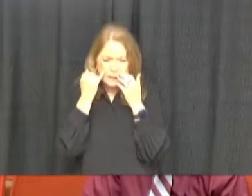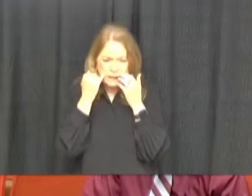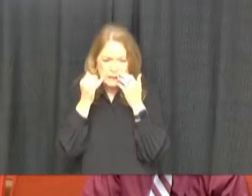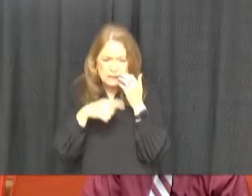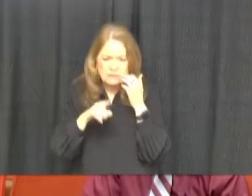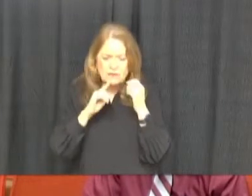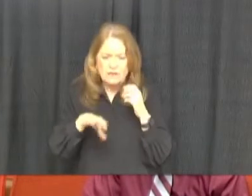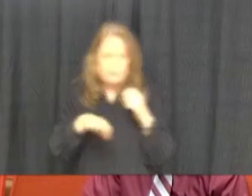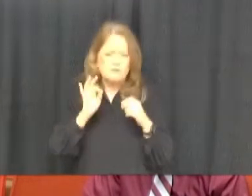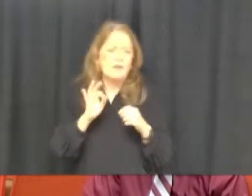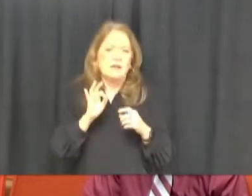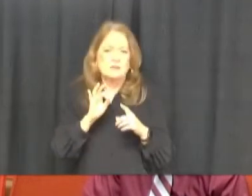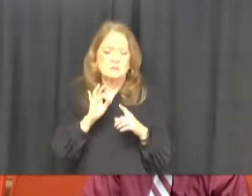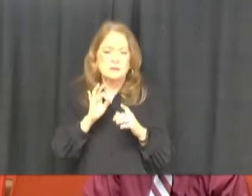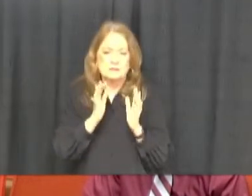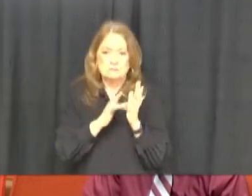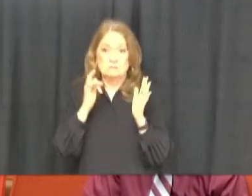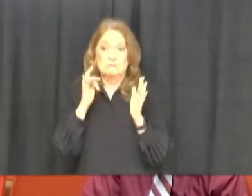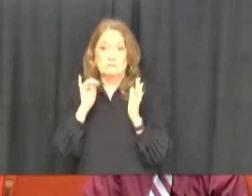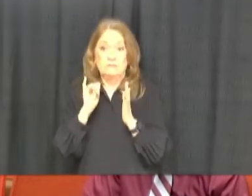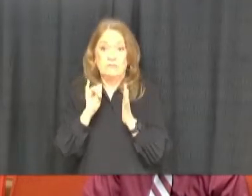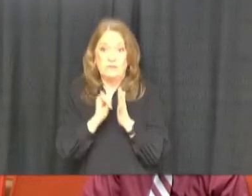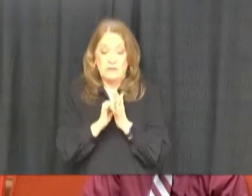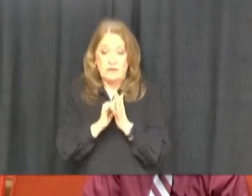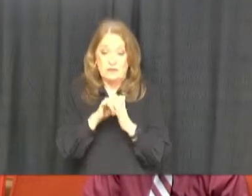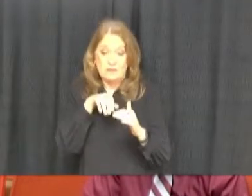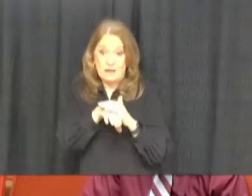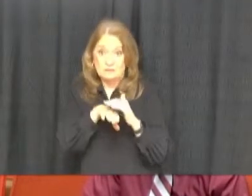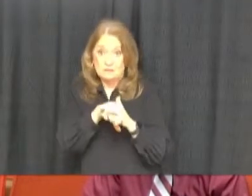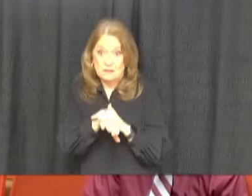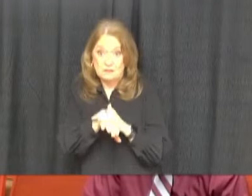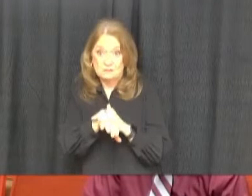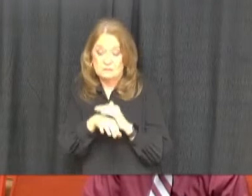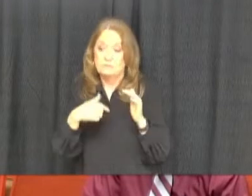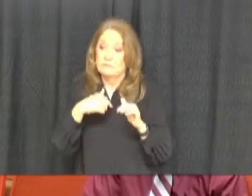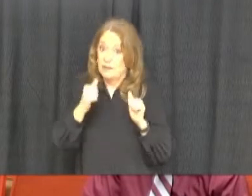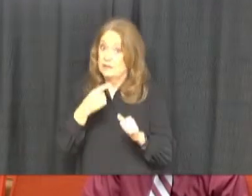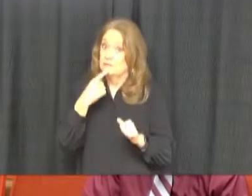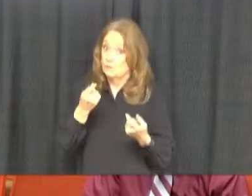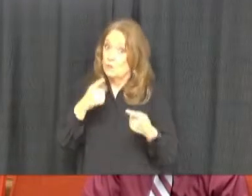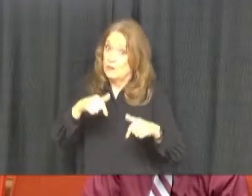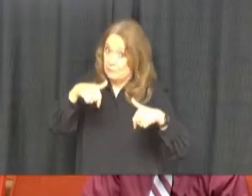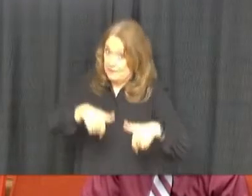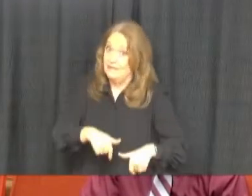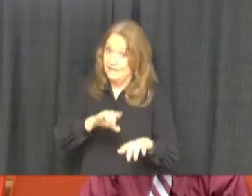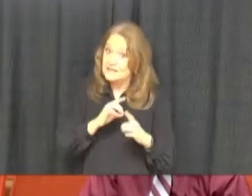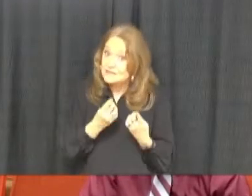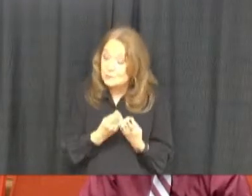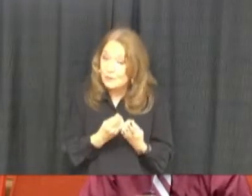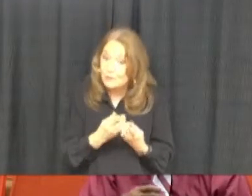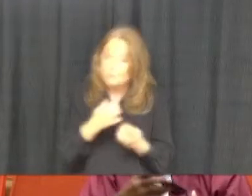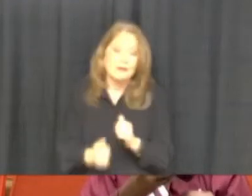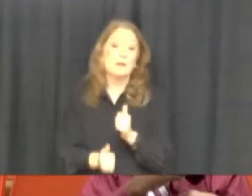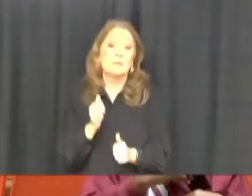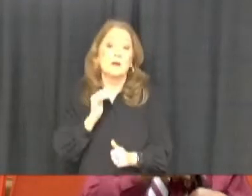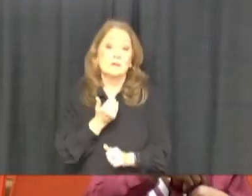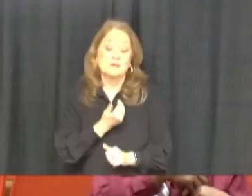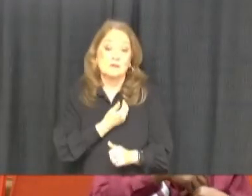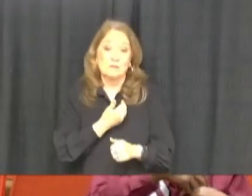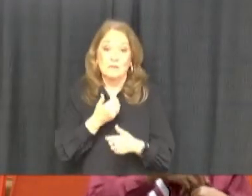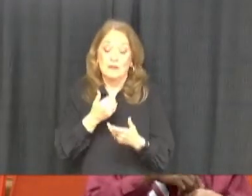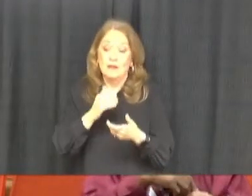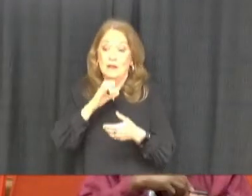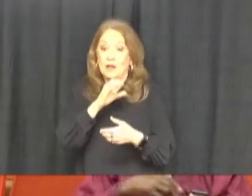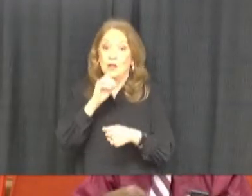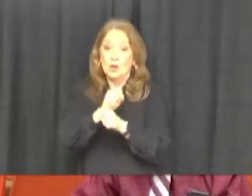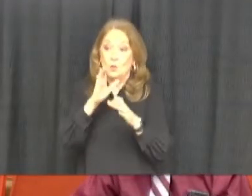are found to be abusing that, access to that, I can tell you what happened in this department and most of my colleagues across the state,